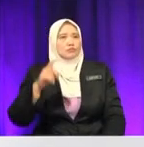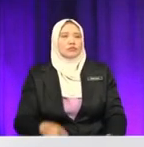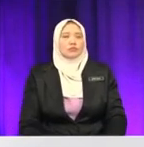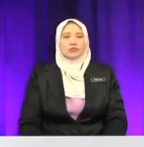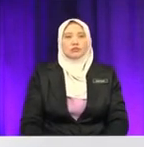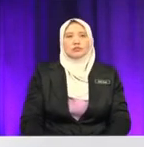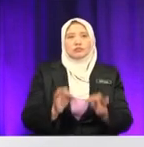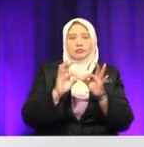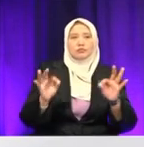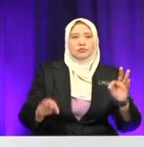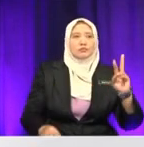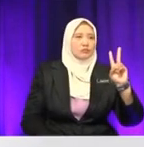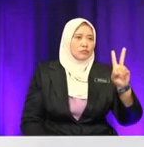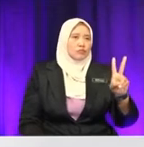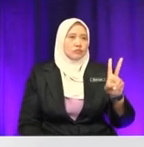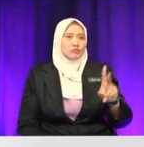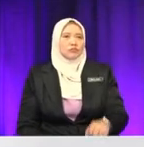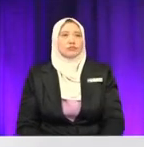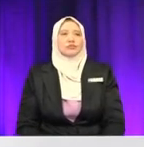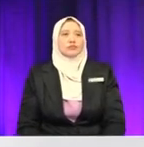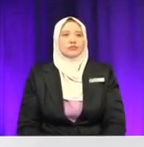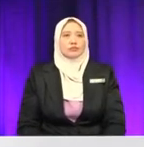Now, who wants to give it a shot? Anyone?